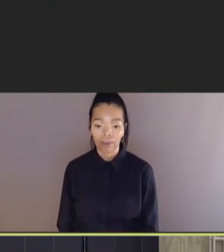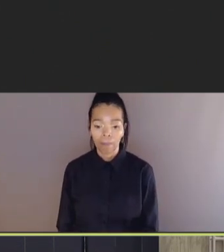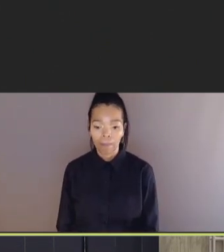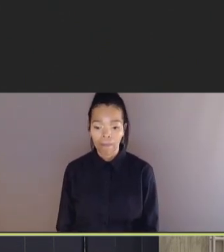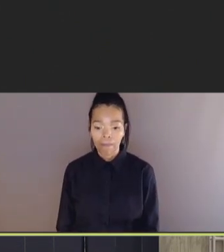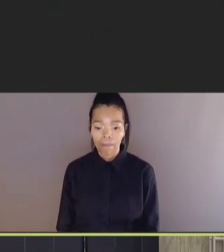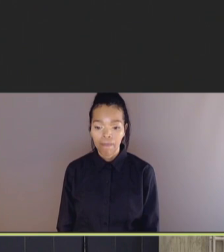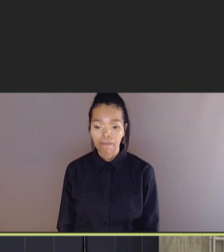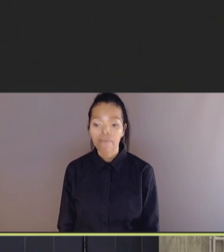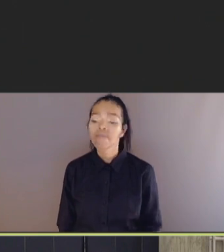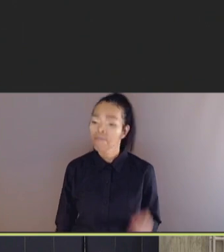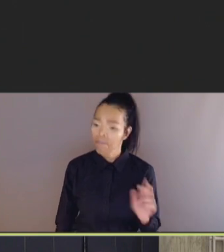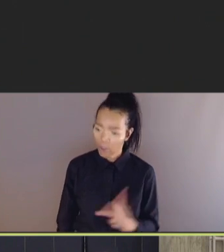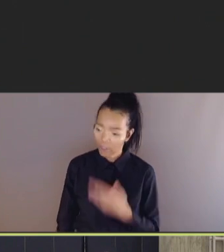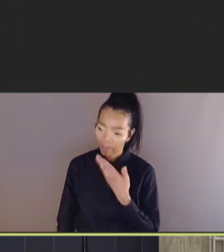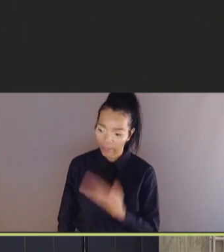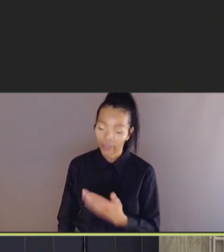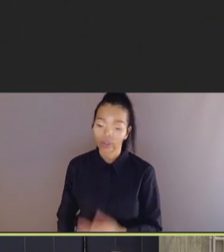Okay, thank you.